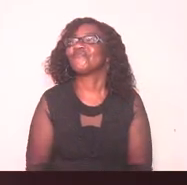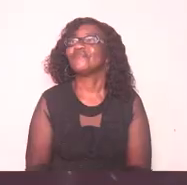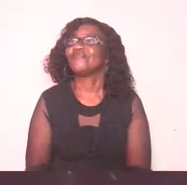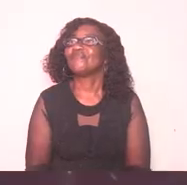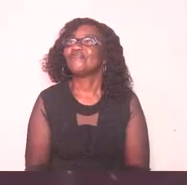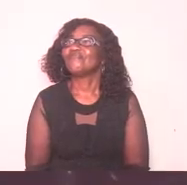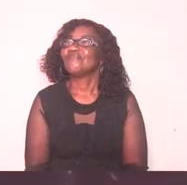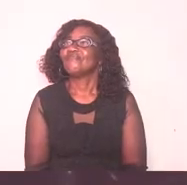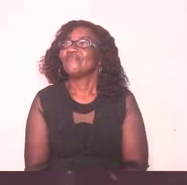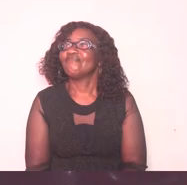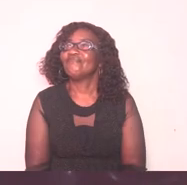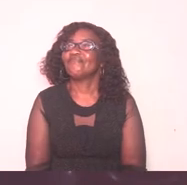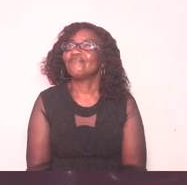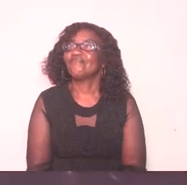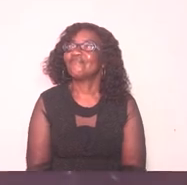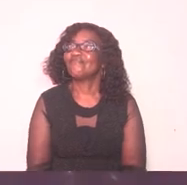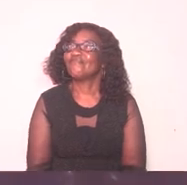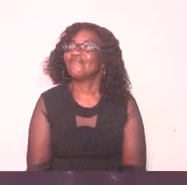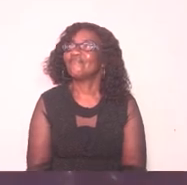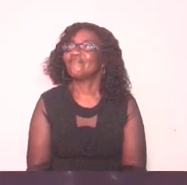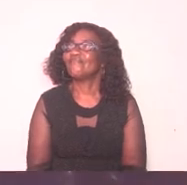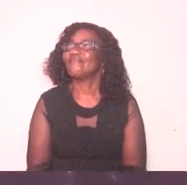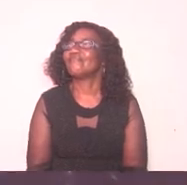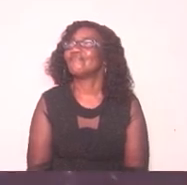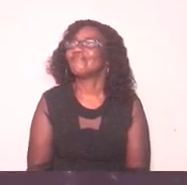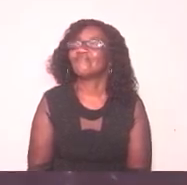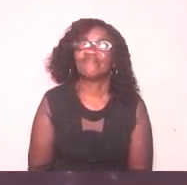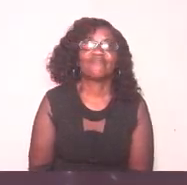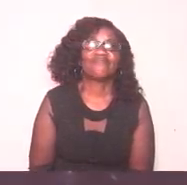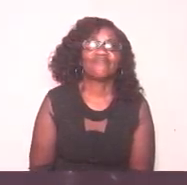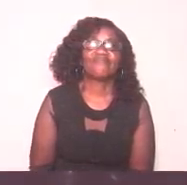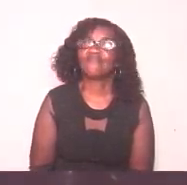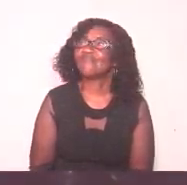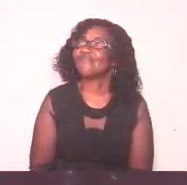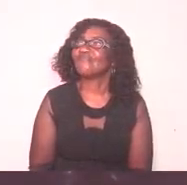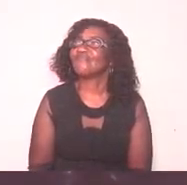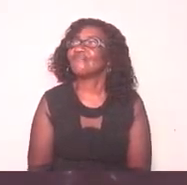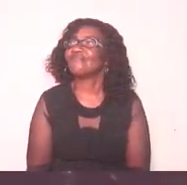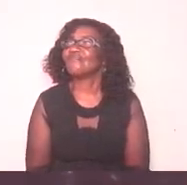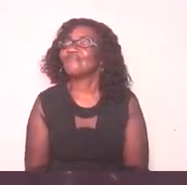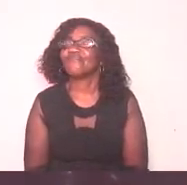absolutely amazing. I am being told that the results are in.